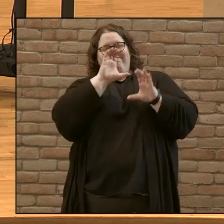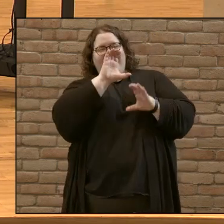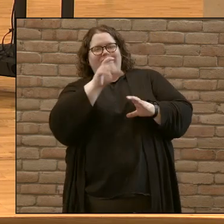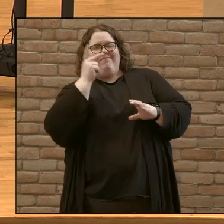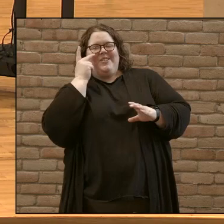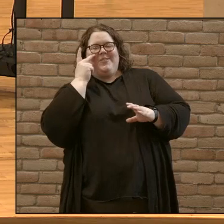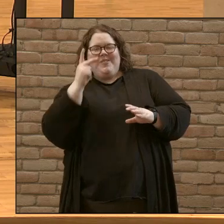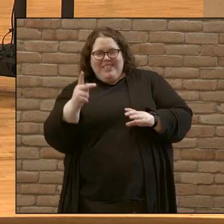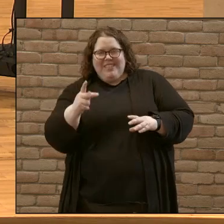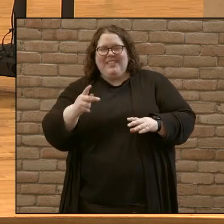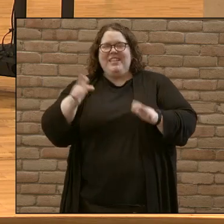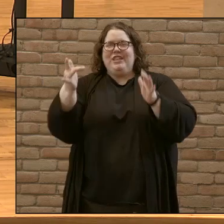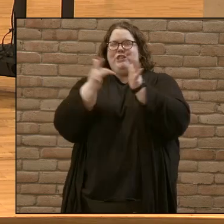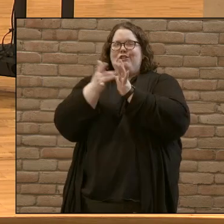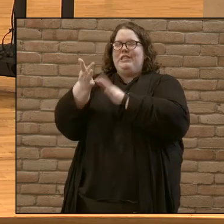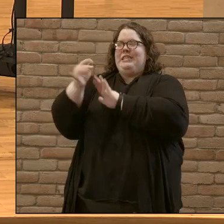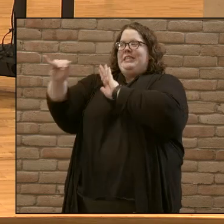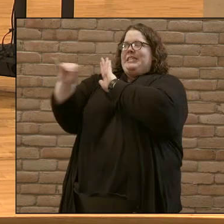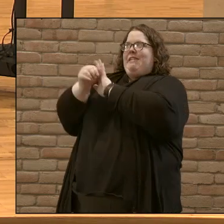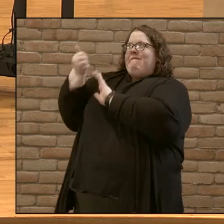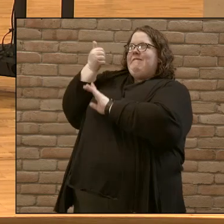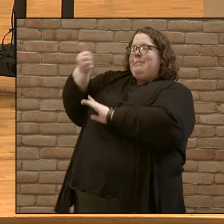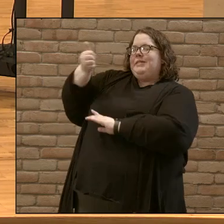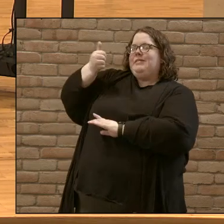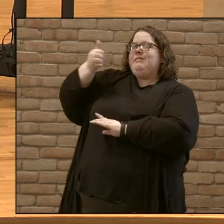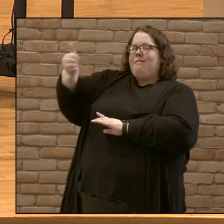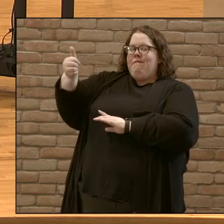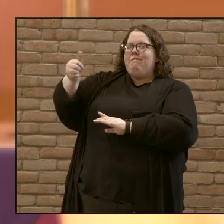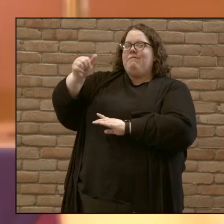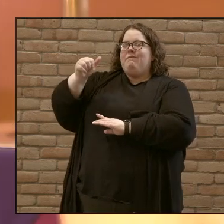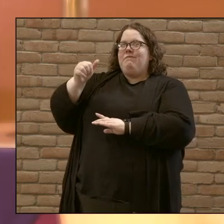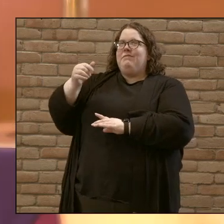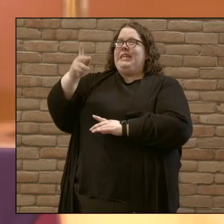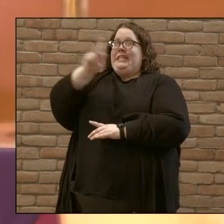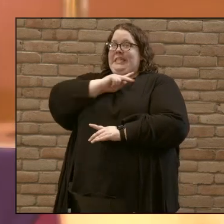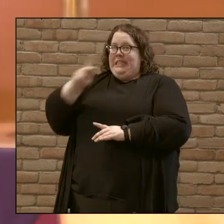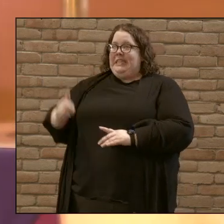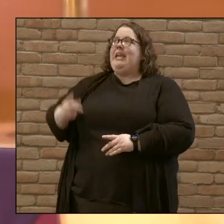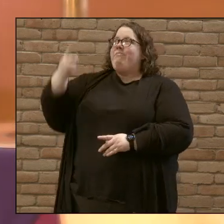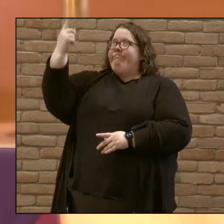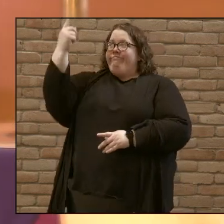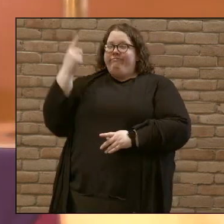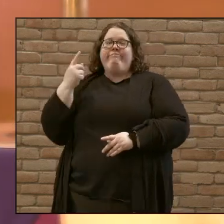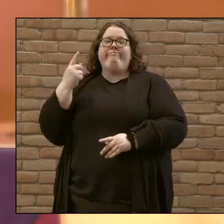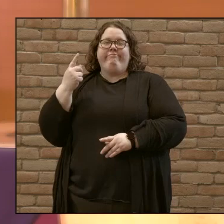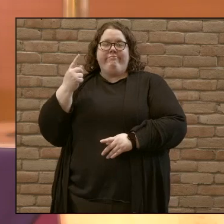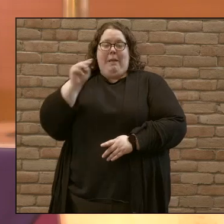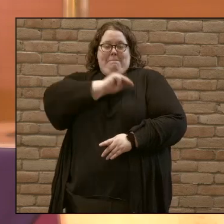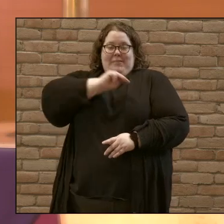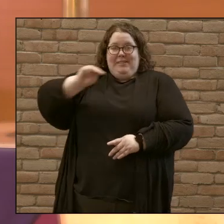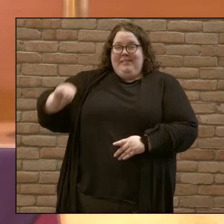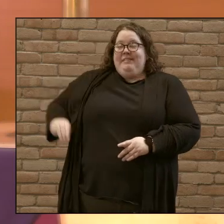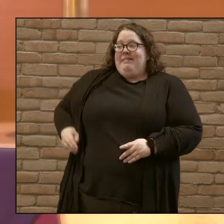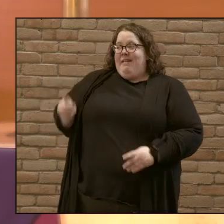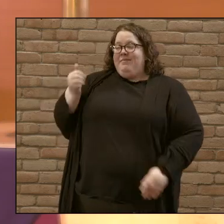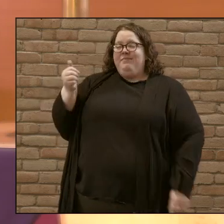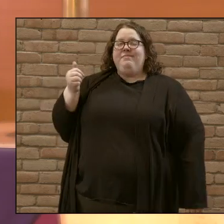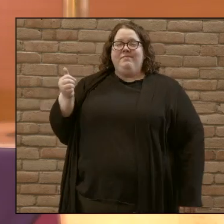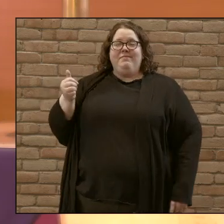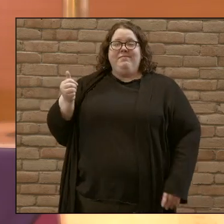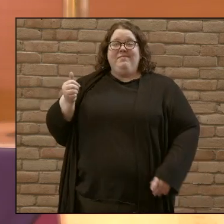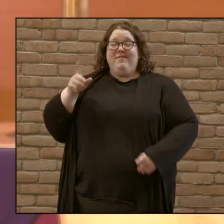identifying himself as the coming king, the Messiah, the one promised through the